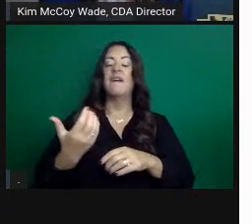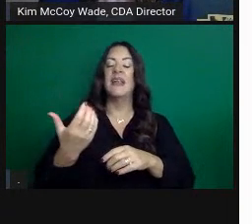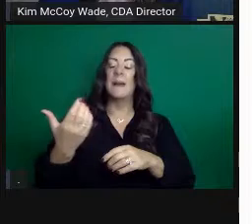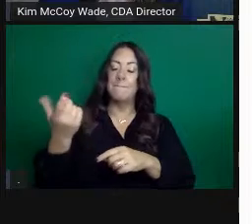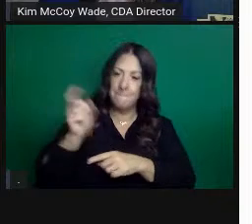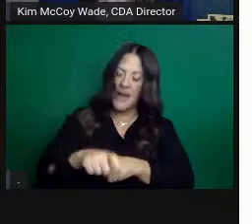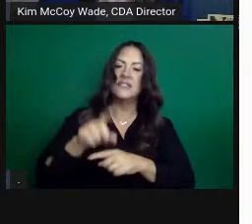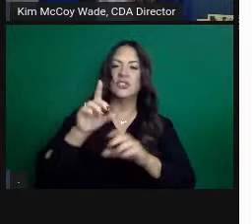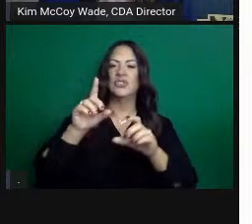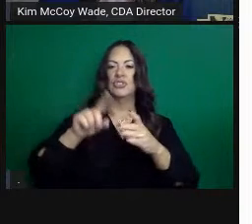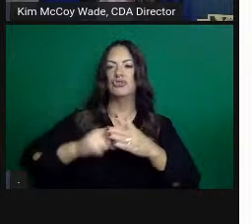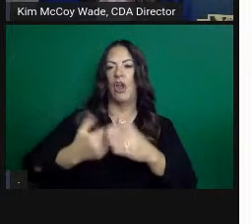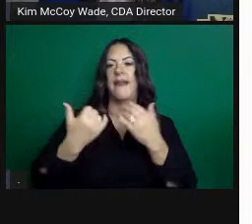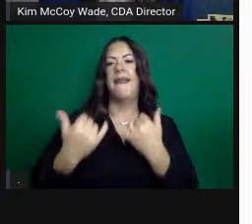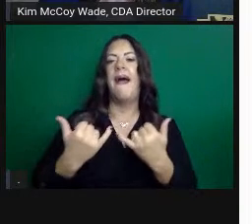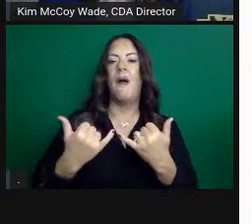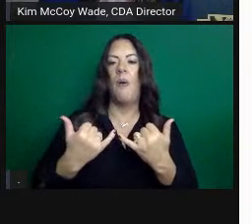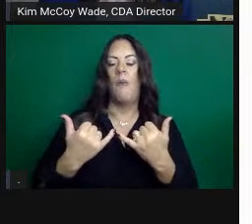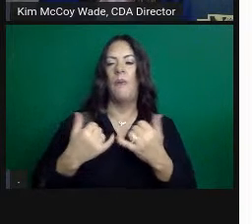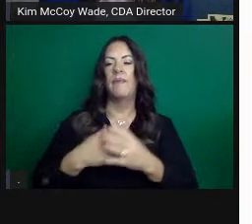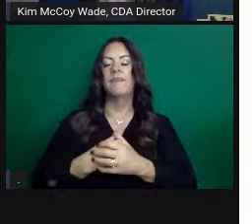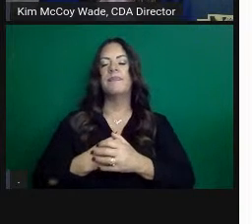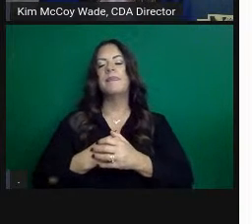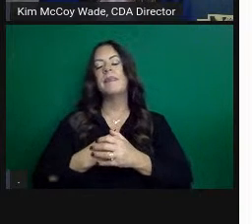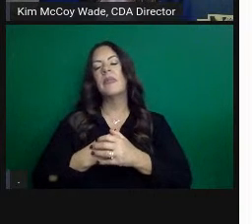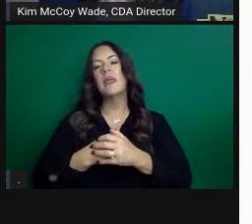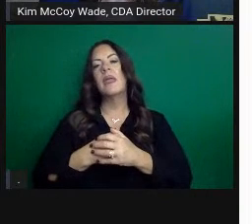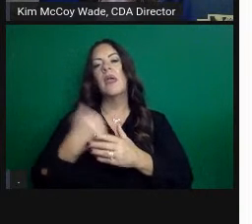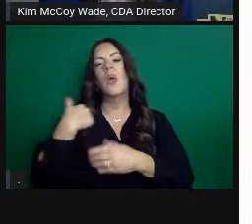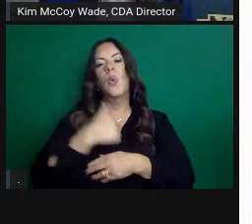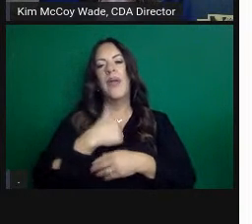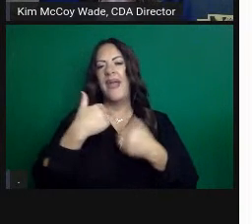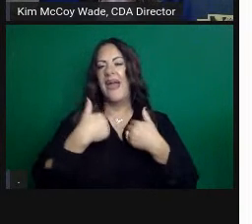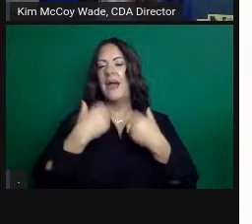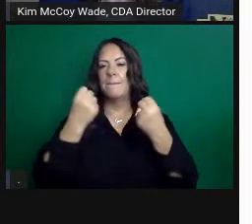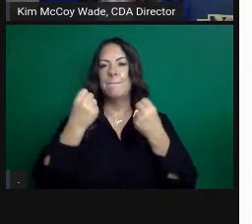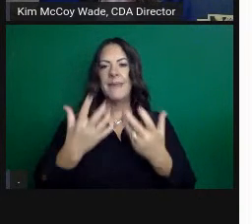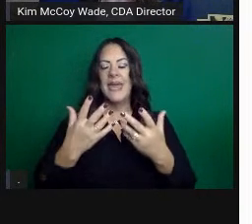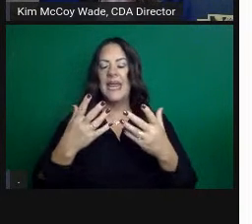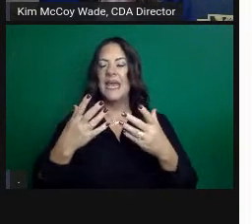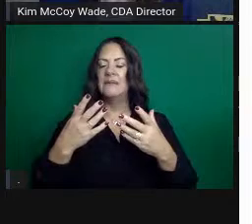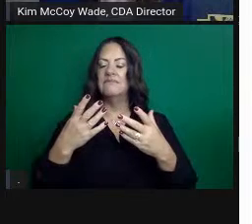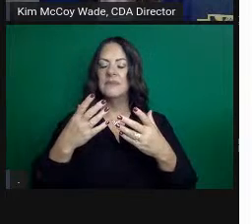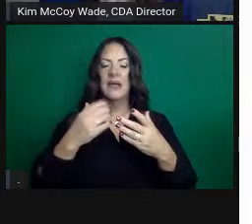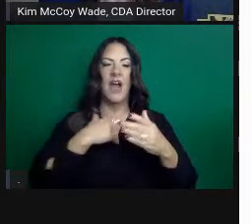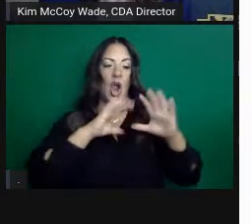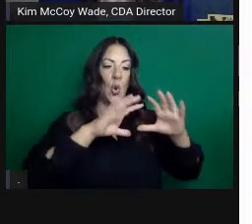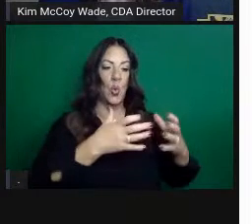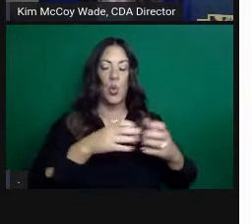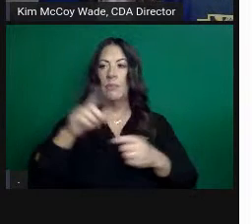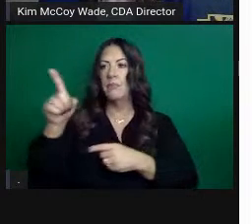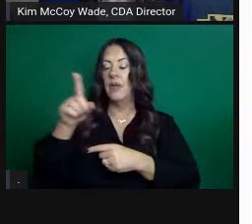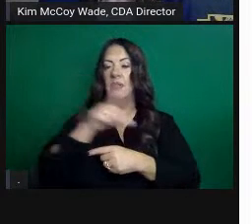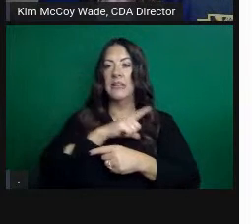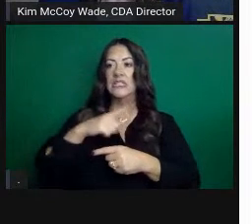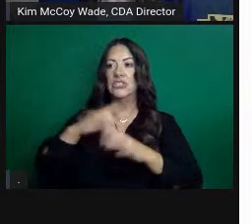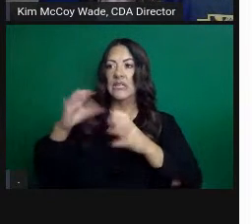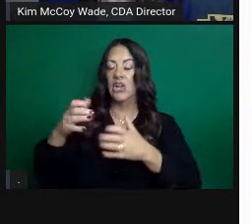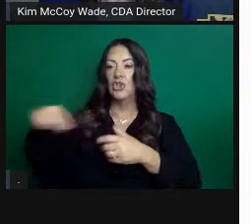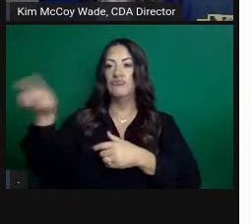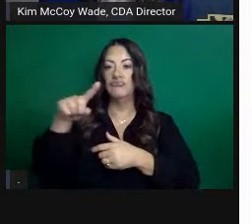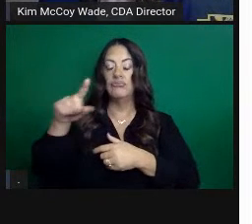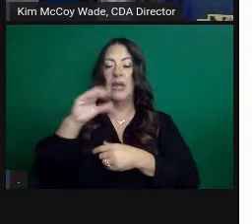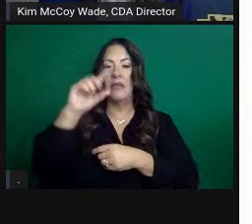we have our over 100 ideas that were culled from our cabinet and our stakeholders' best thinking, they absolutely depend on partnership